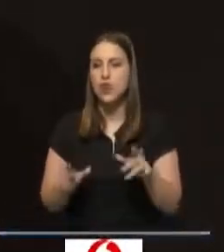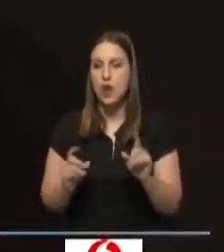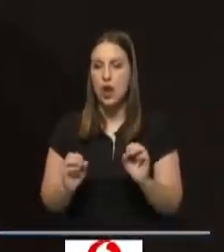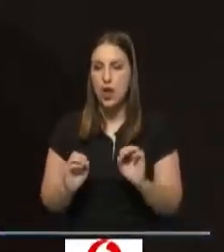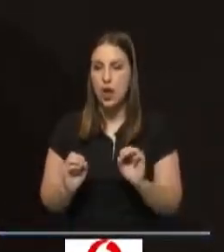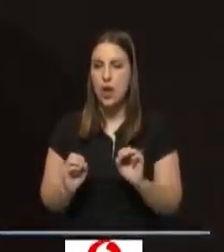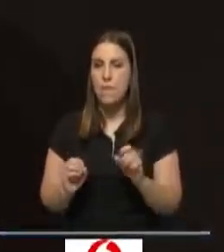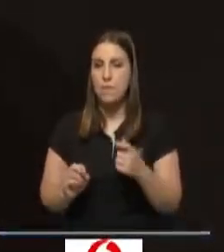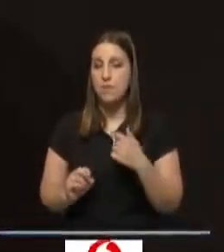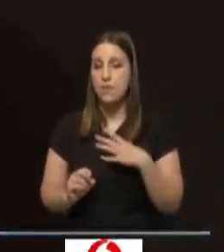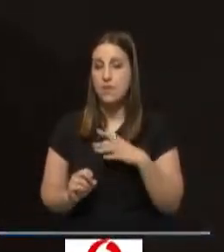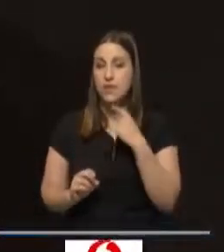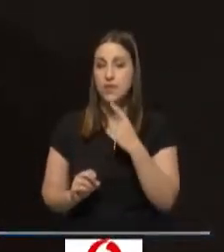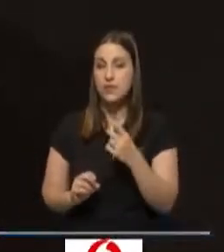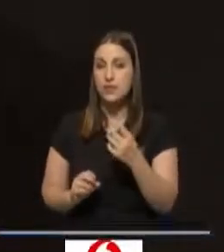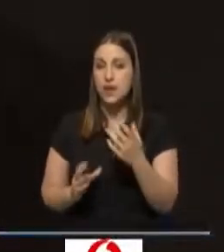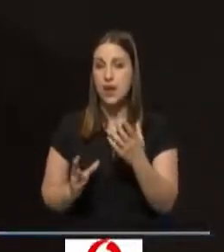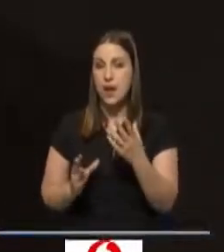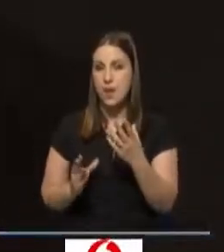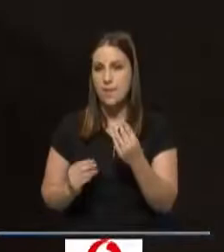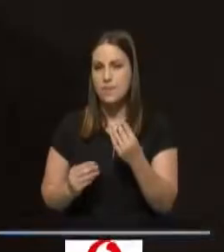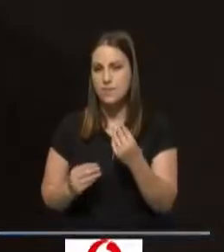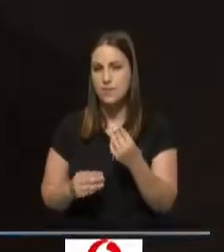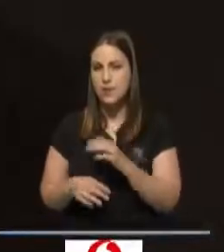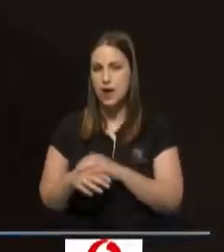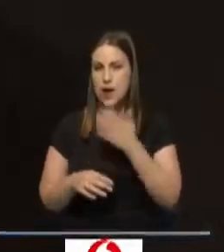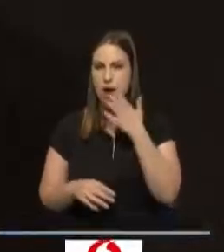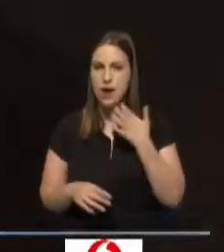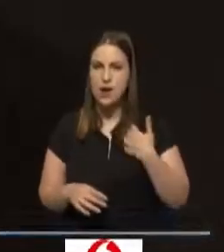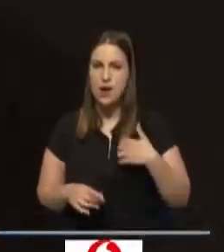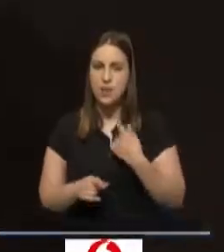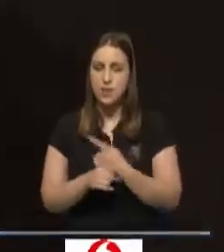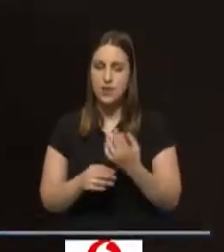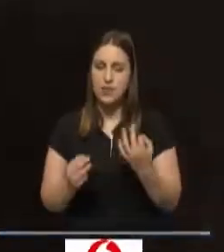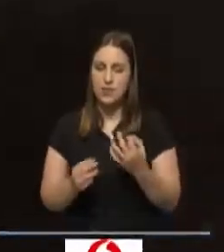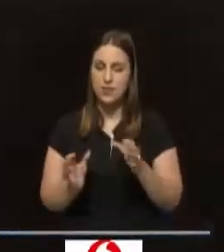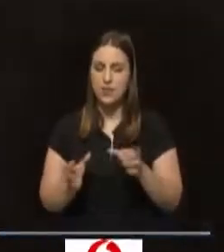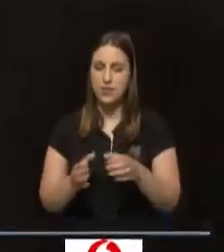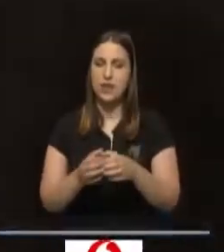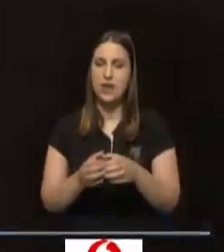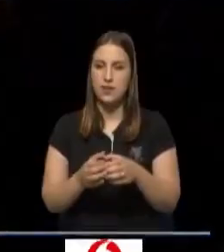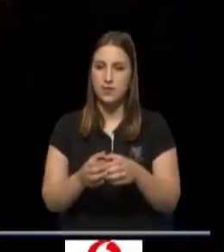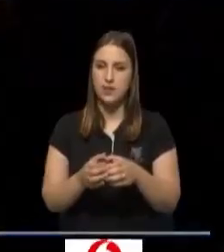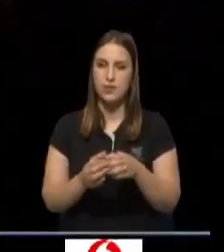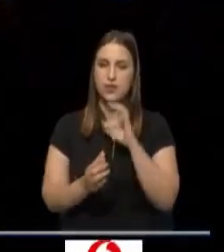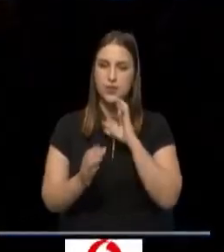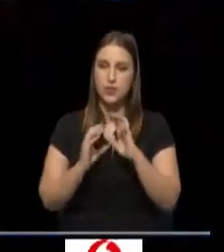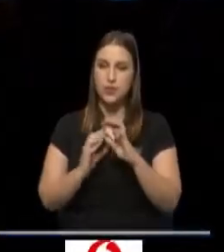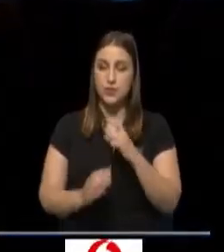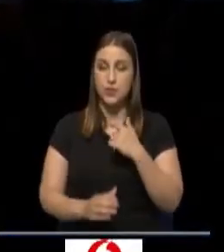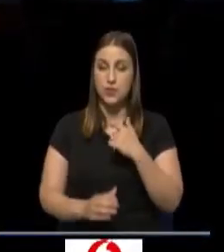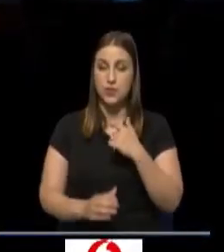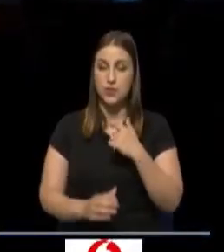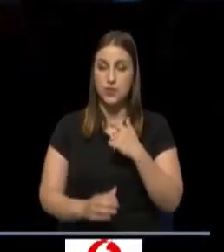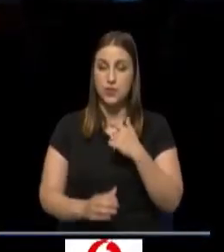Others are not present. But we have to be proud about communications, because as I